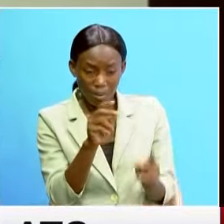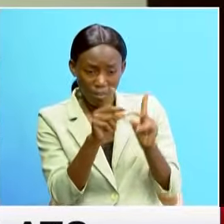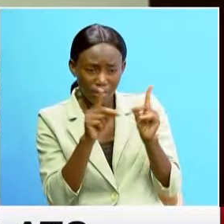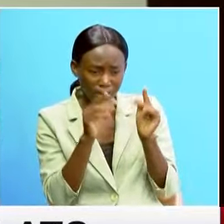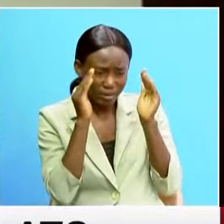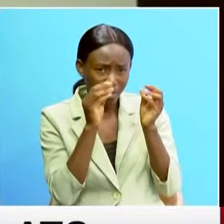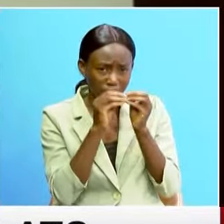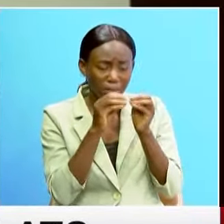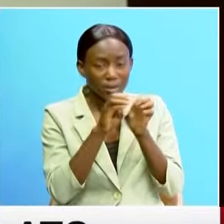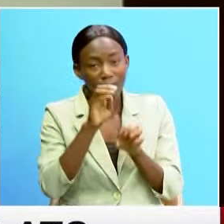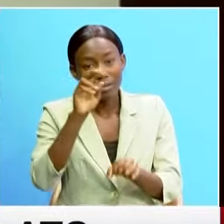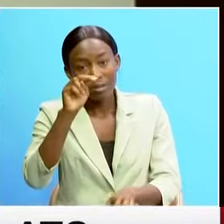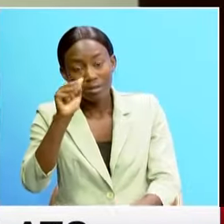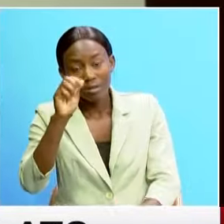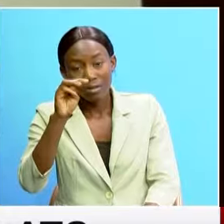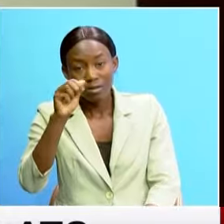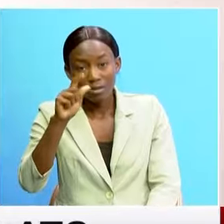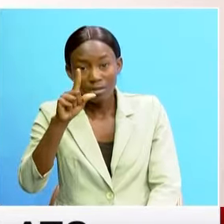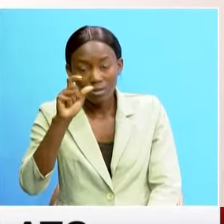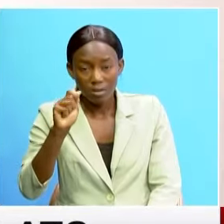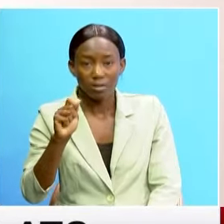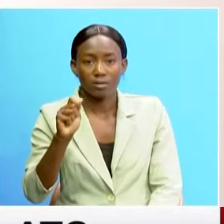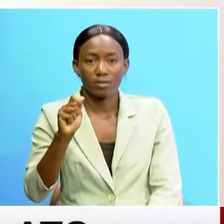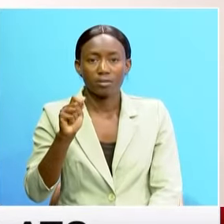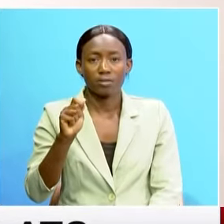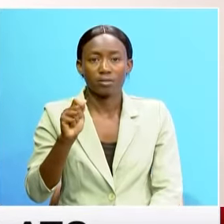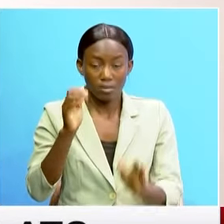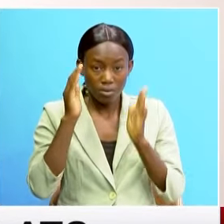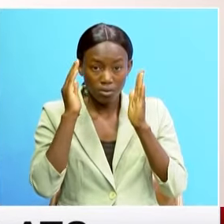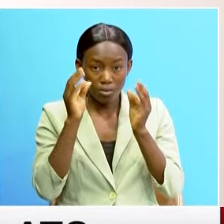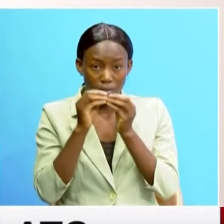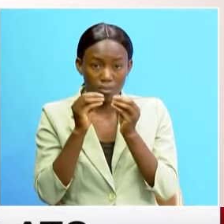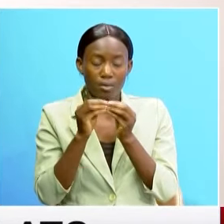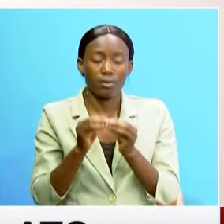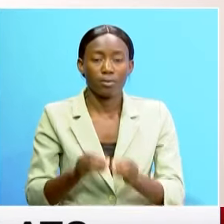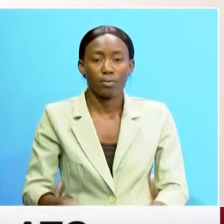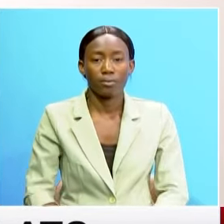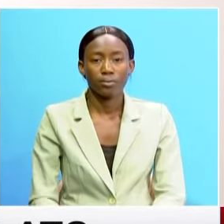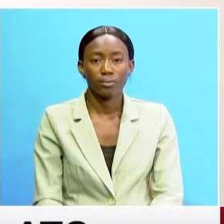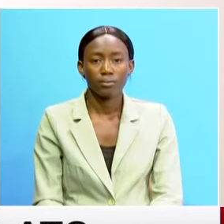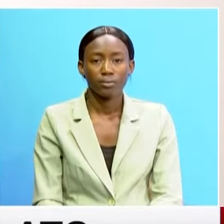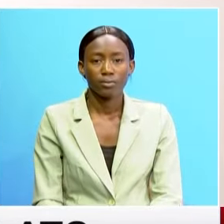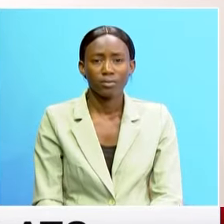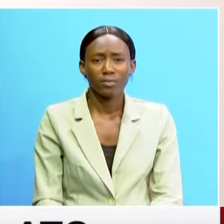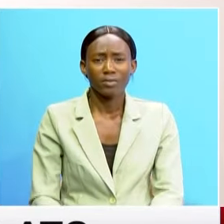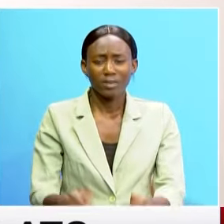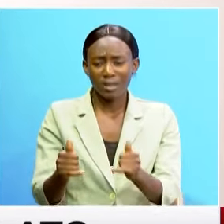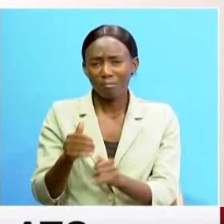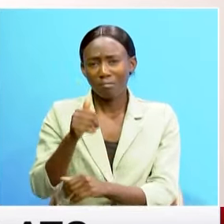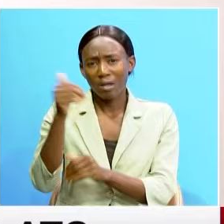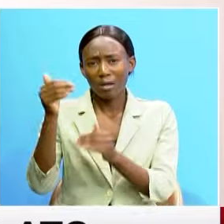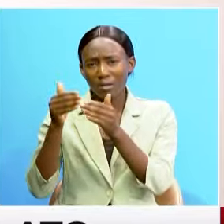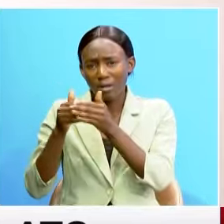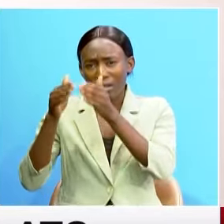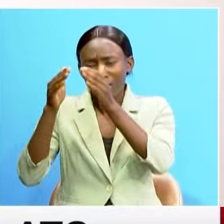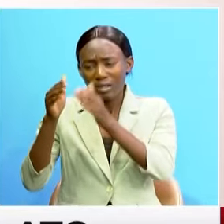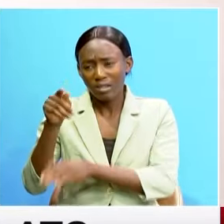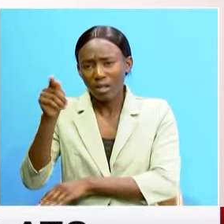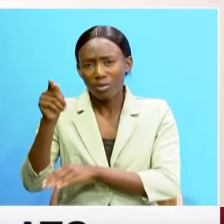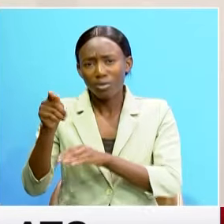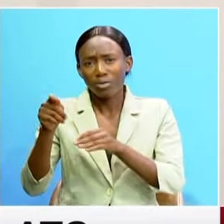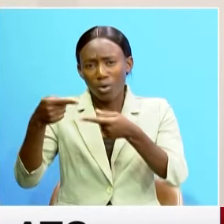to prioritize nature-based solutions. Professor Henry Sichingabula is team leader from the University of Zambia.